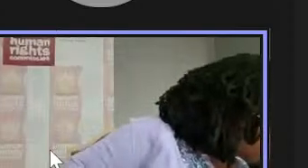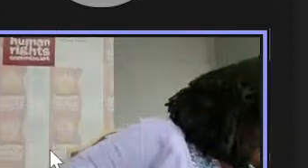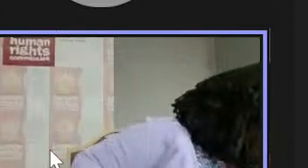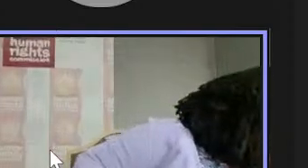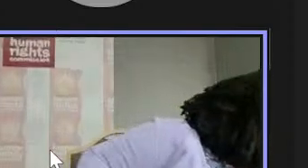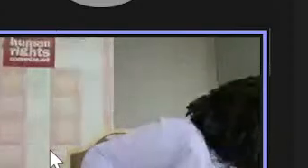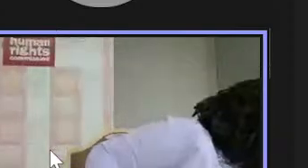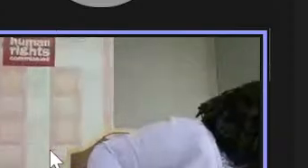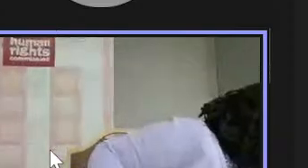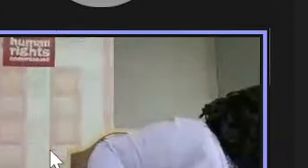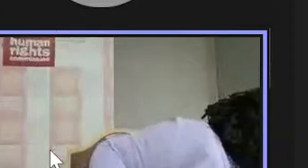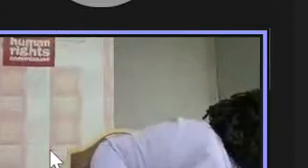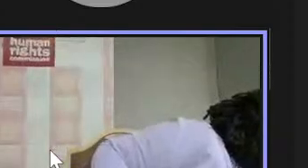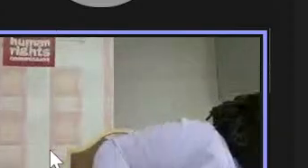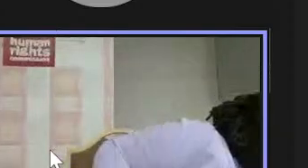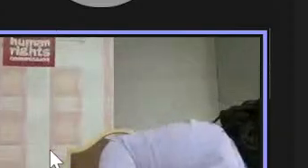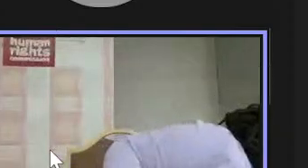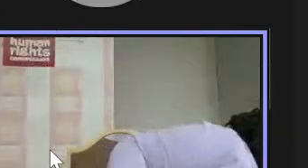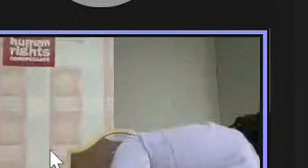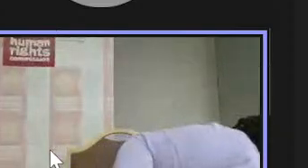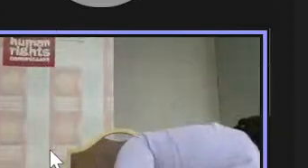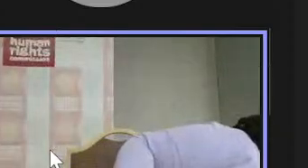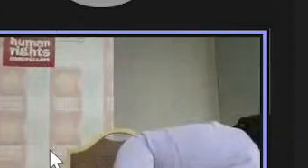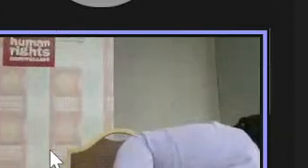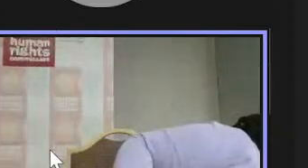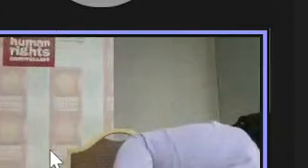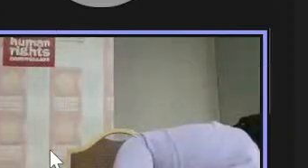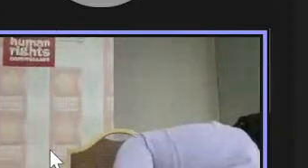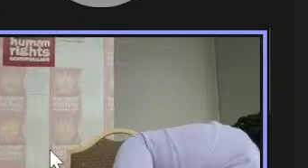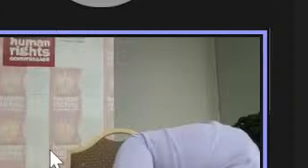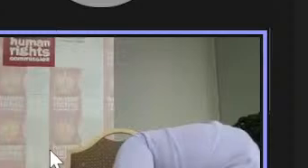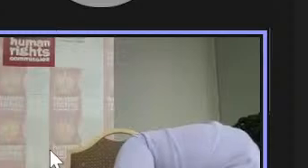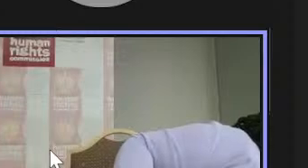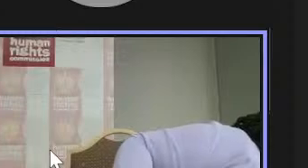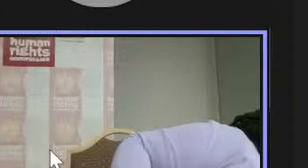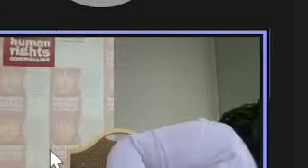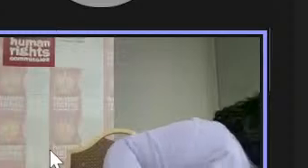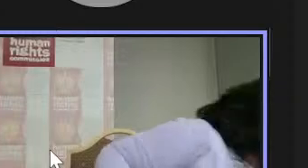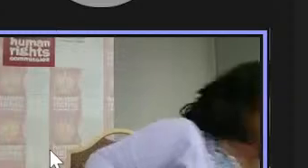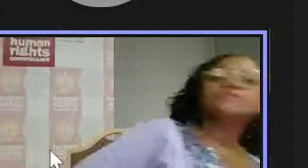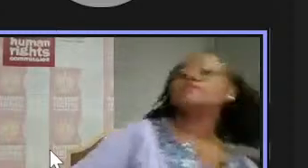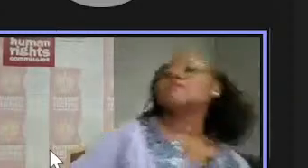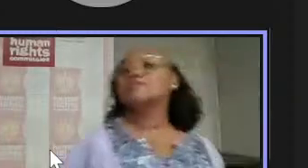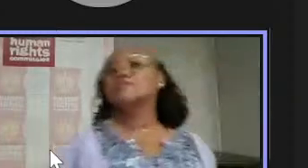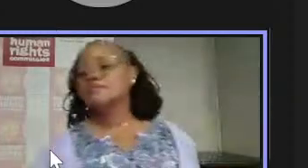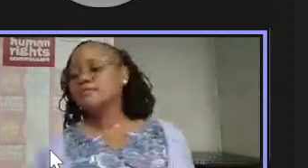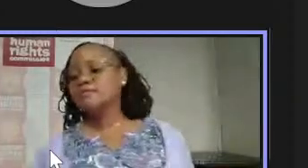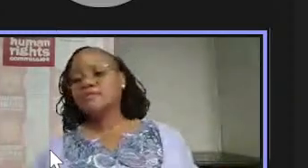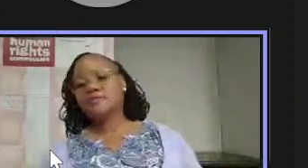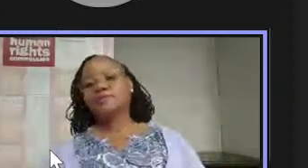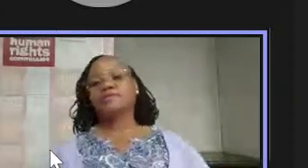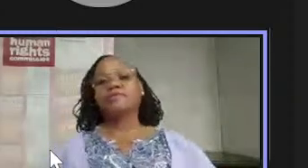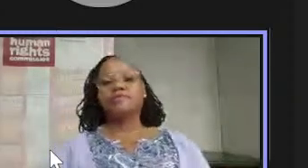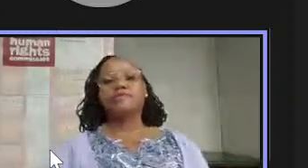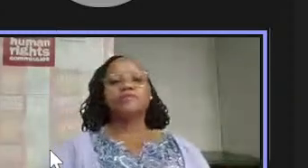Do you want to just speak into that, into the computer that side? Then we just test whether it picks up.